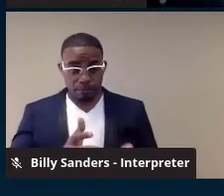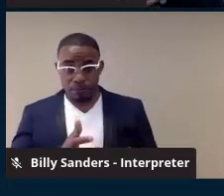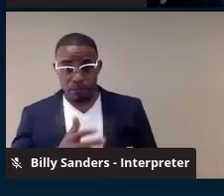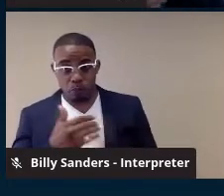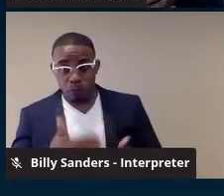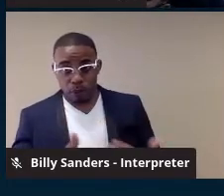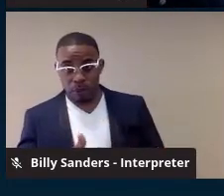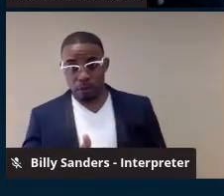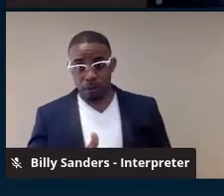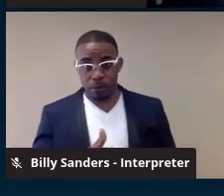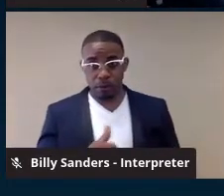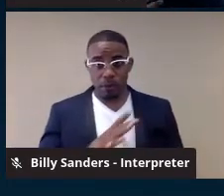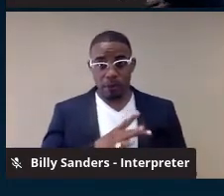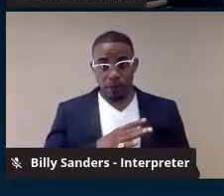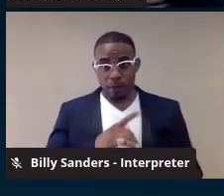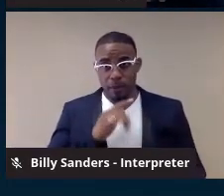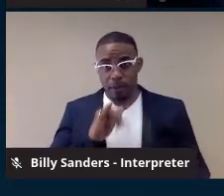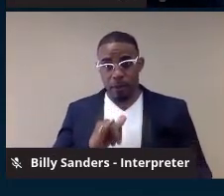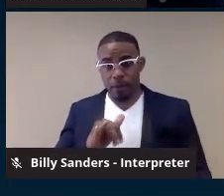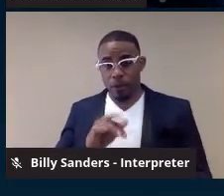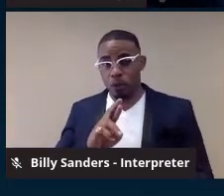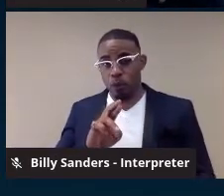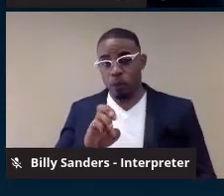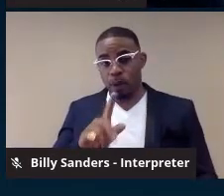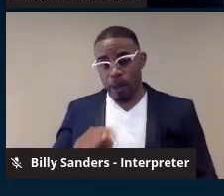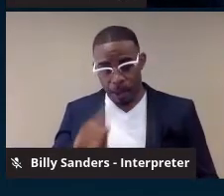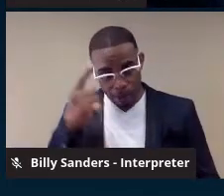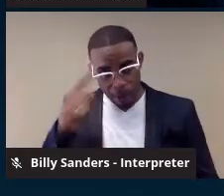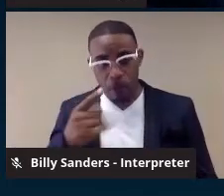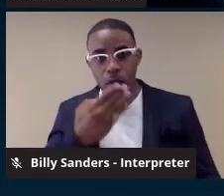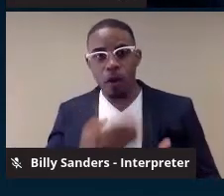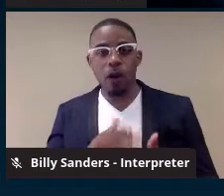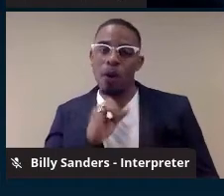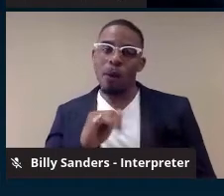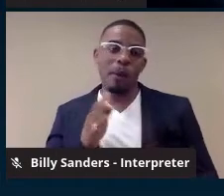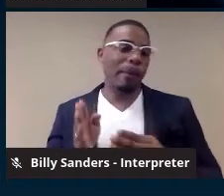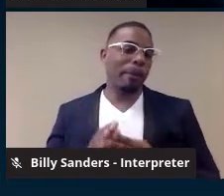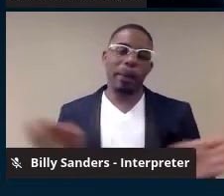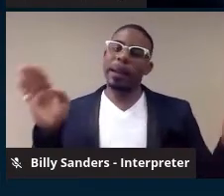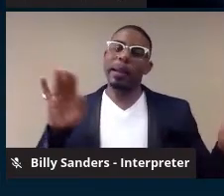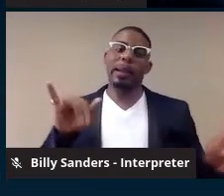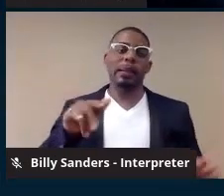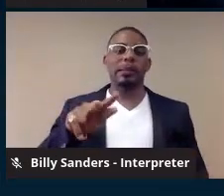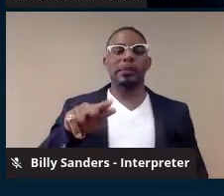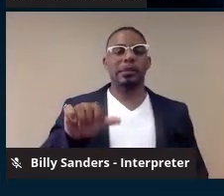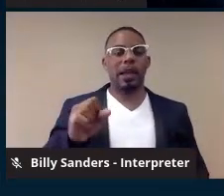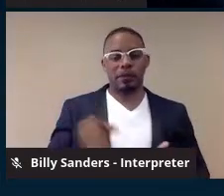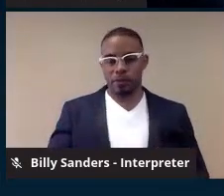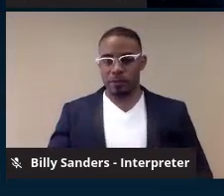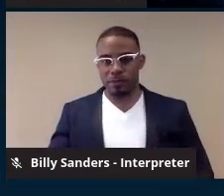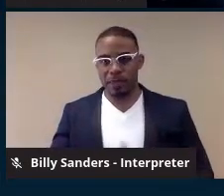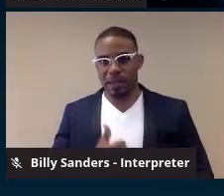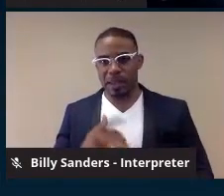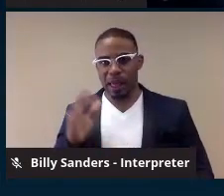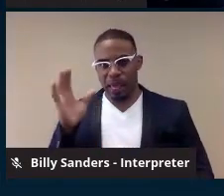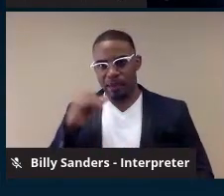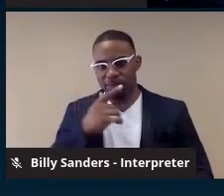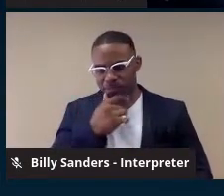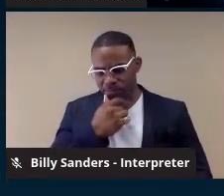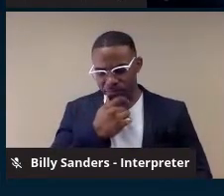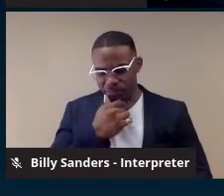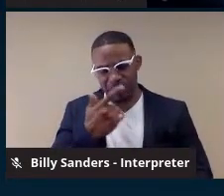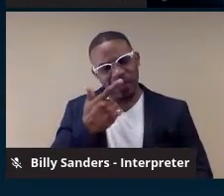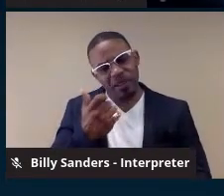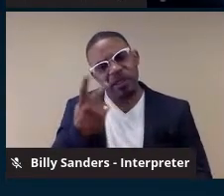then be doing in Angular and React, or good old plain JavaScript. So I thought it would be interesting to see what the